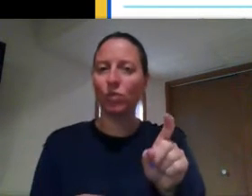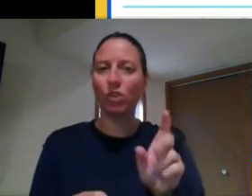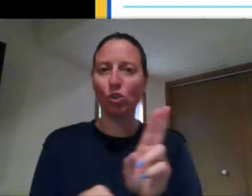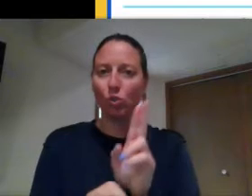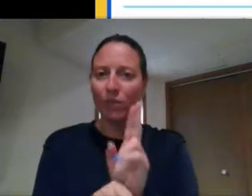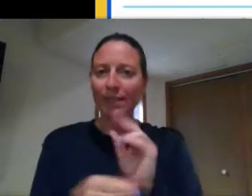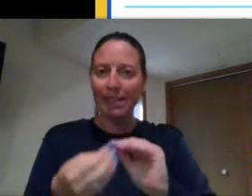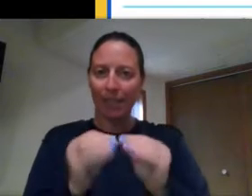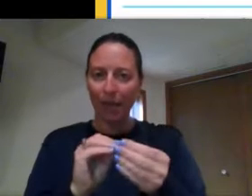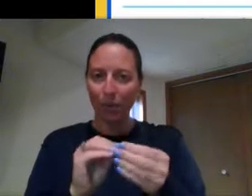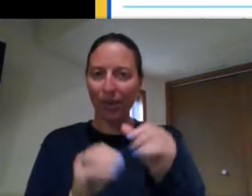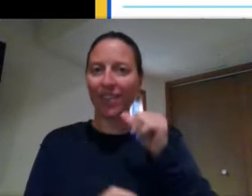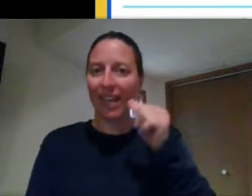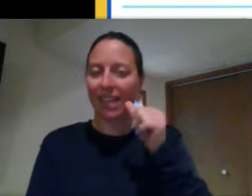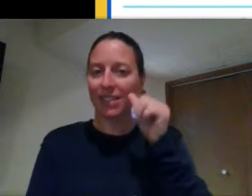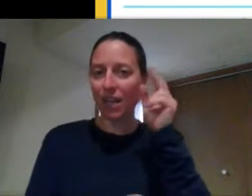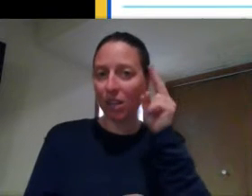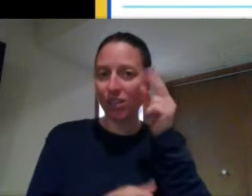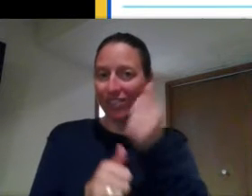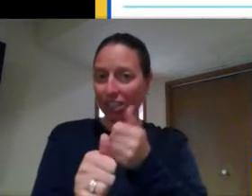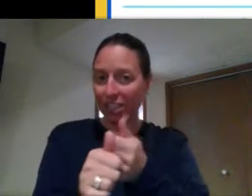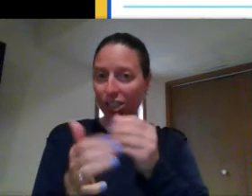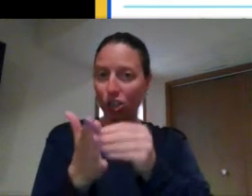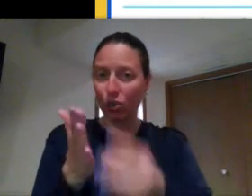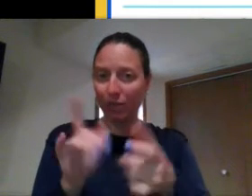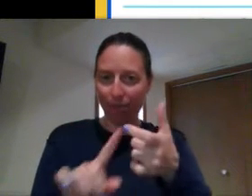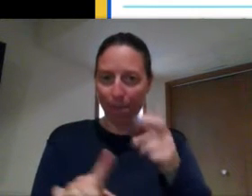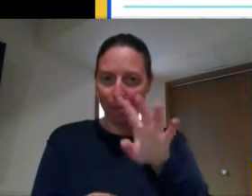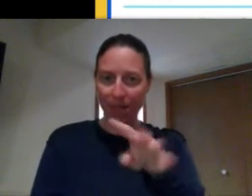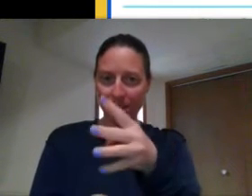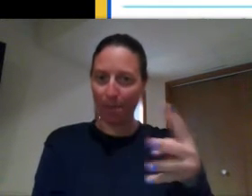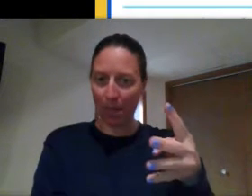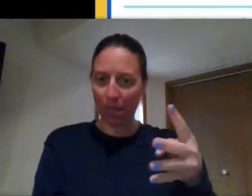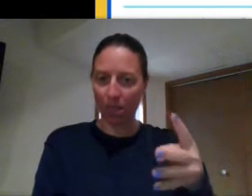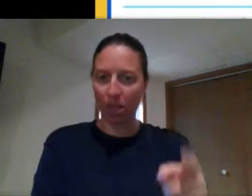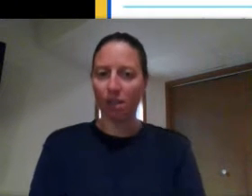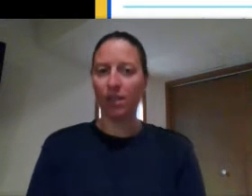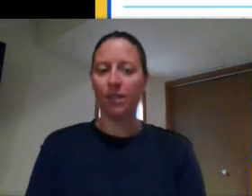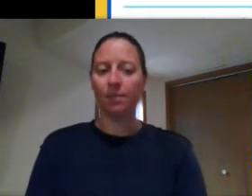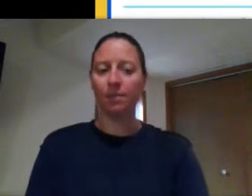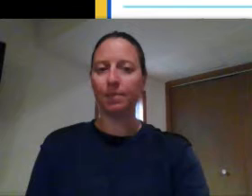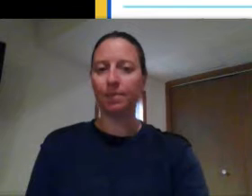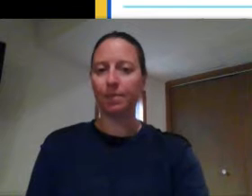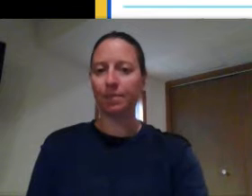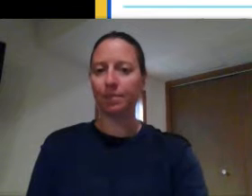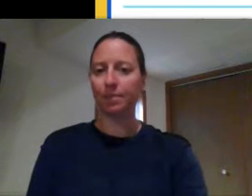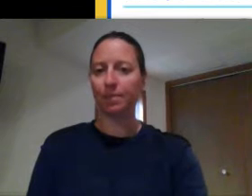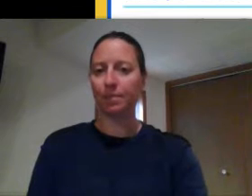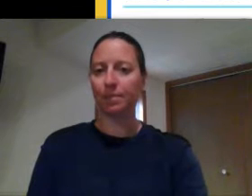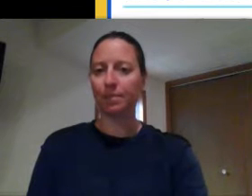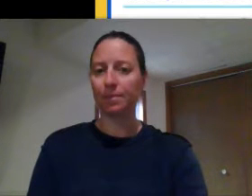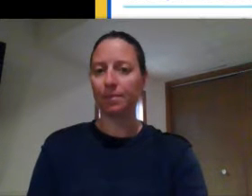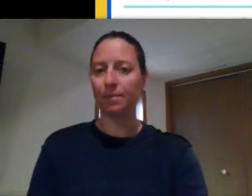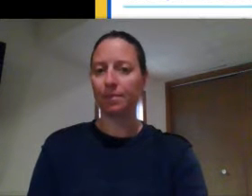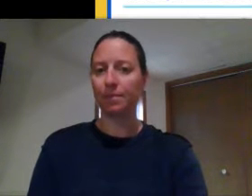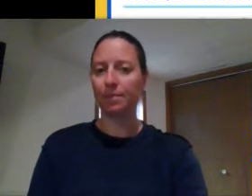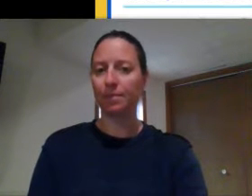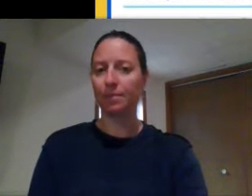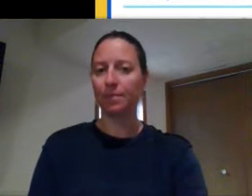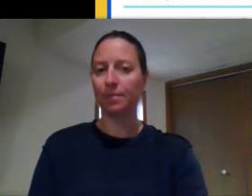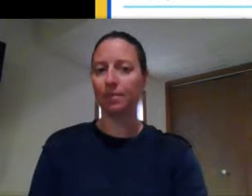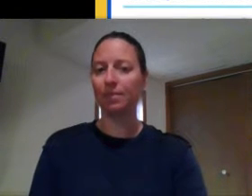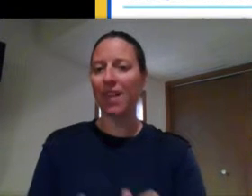the number of aunts and uncles for each student from the table. How will I use the information? I can